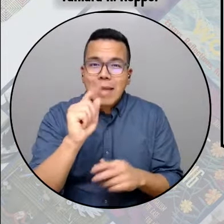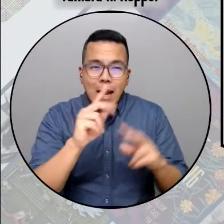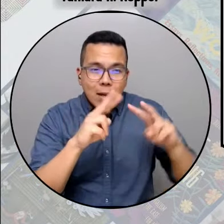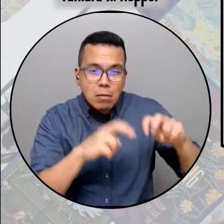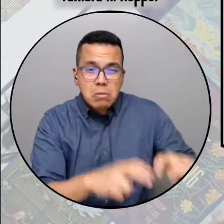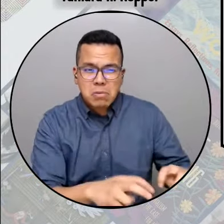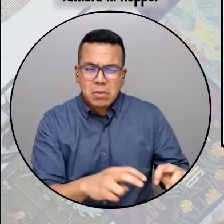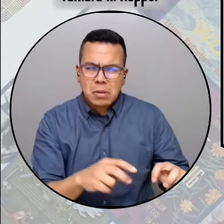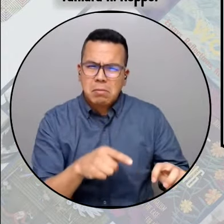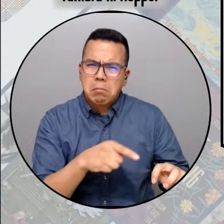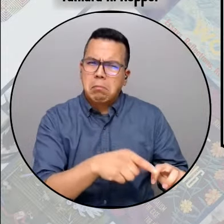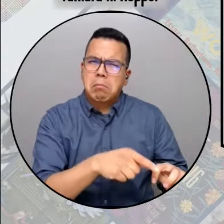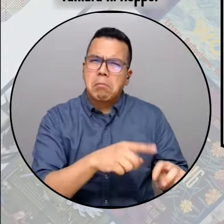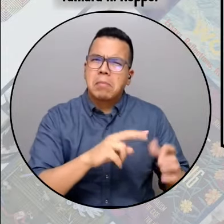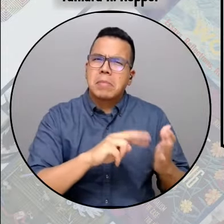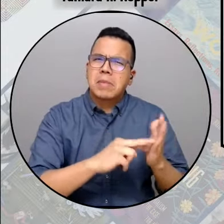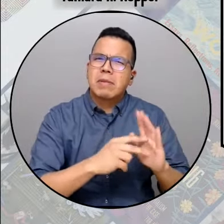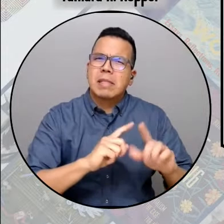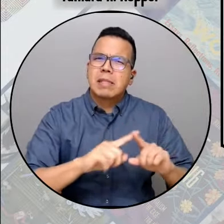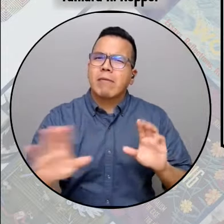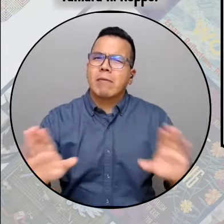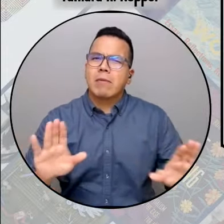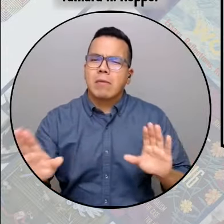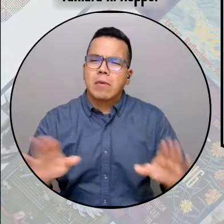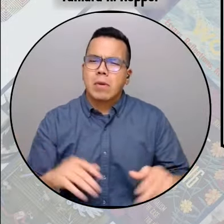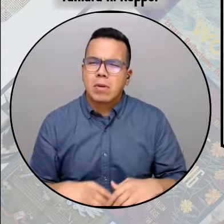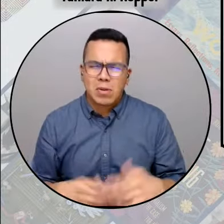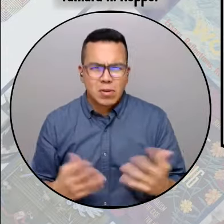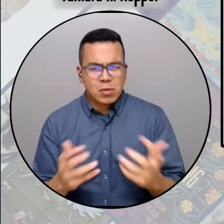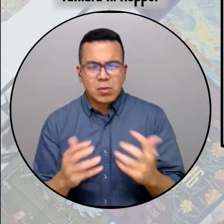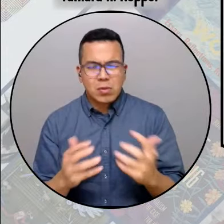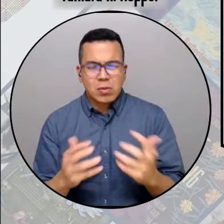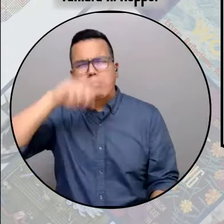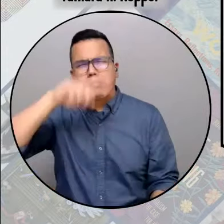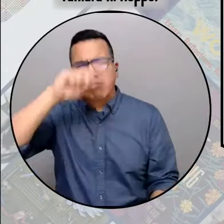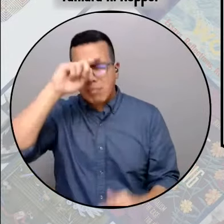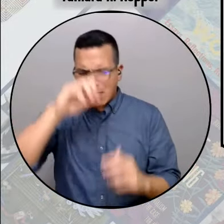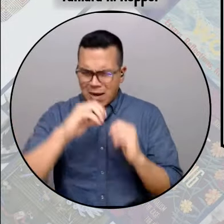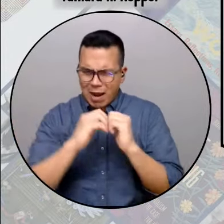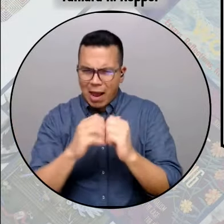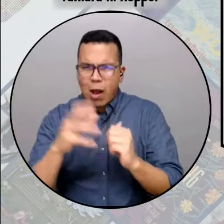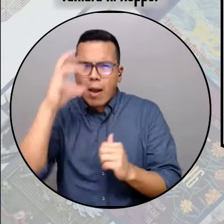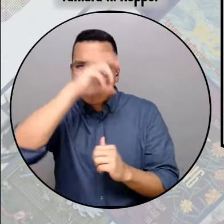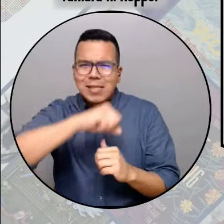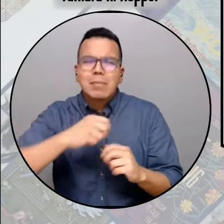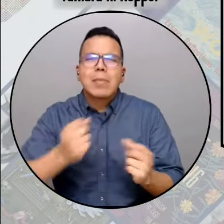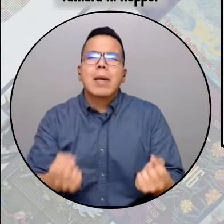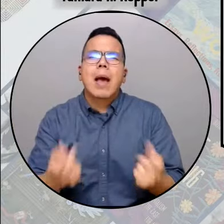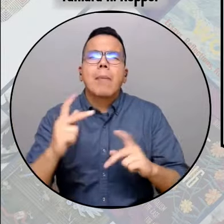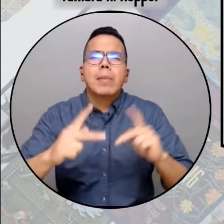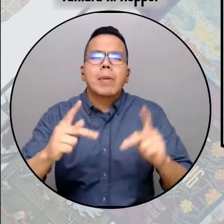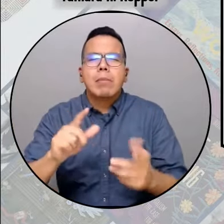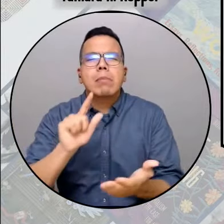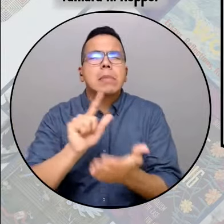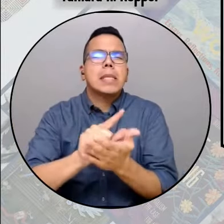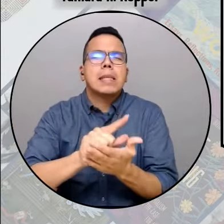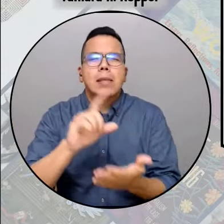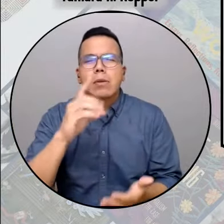And so you do see people say, how do we estimate the illegal immigrant population or so forth? Sometimes people will use the